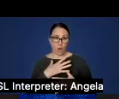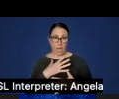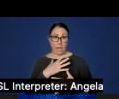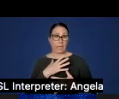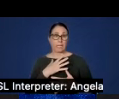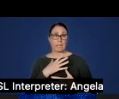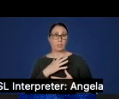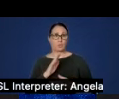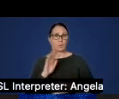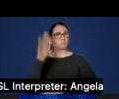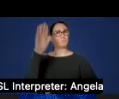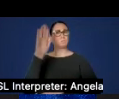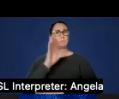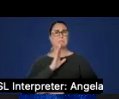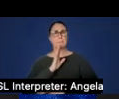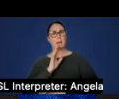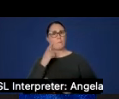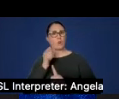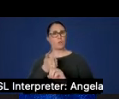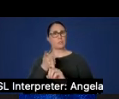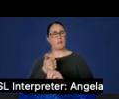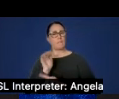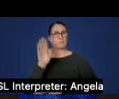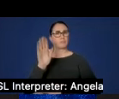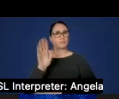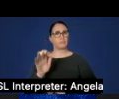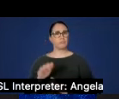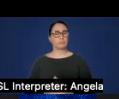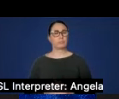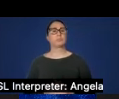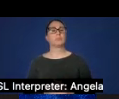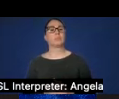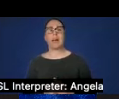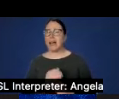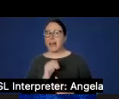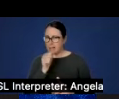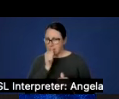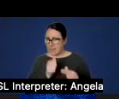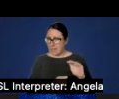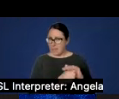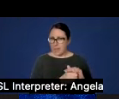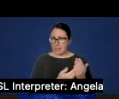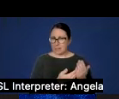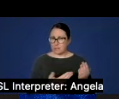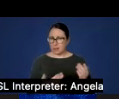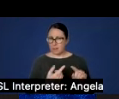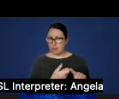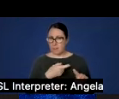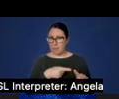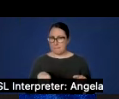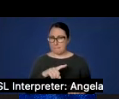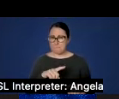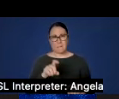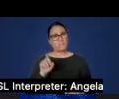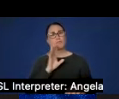I haven't sheltered them in the sense of the topics that we'll talk about. Talking about those not so comfortable things, it goes a long way.